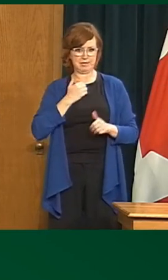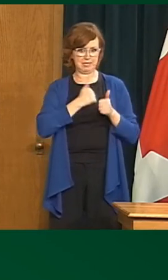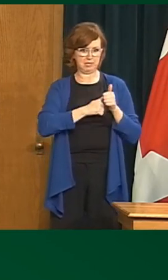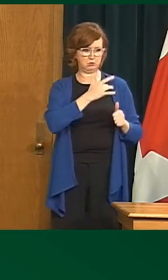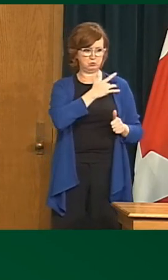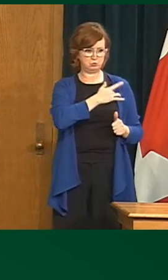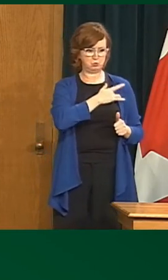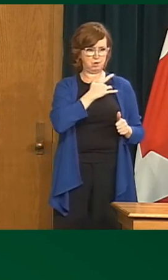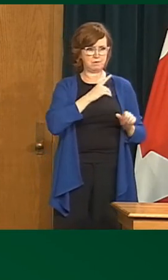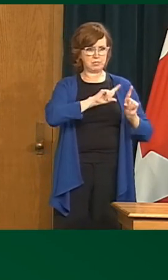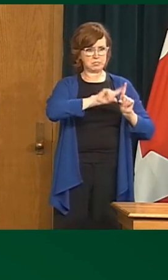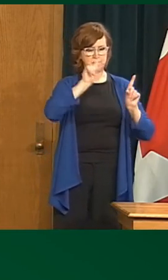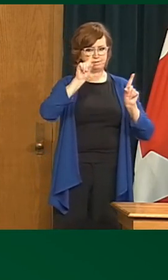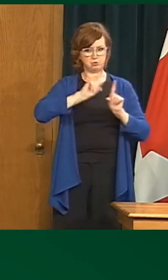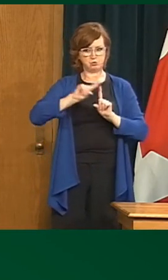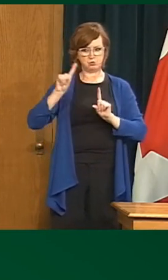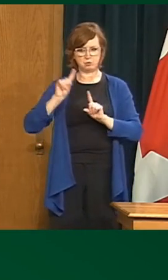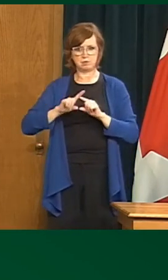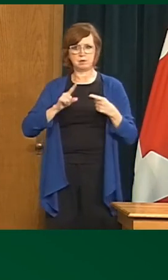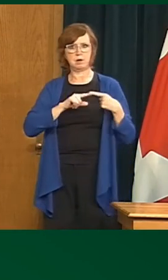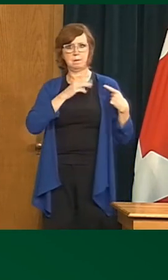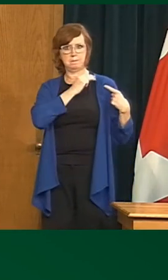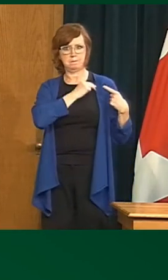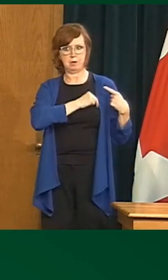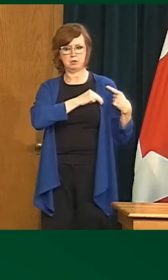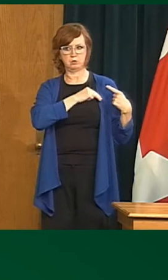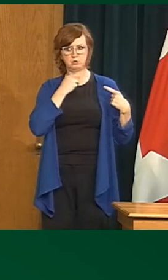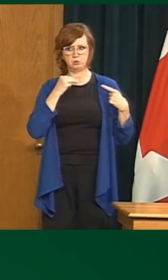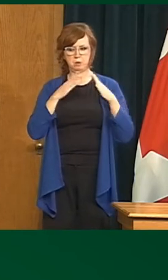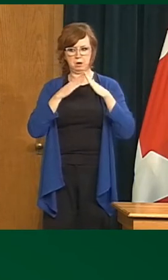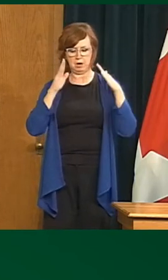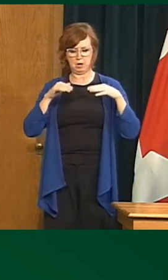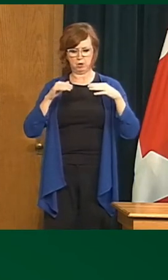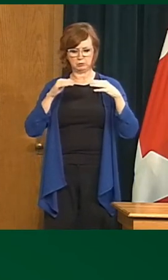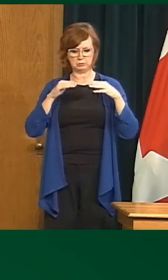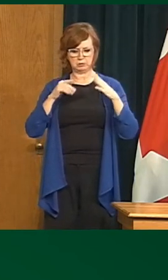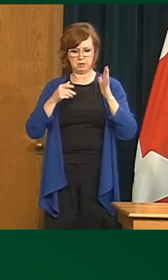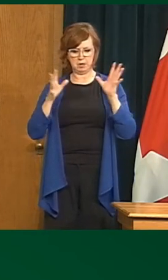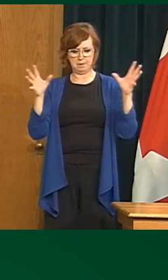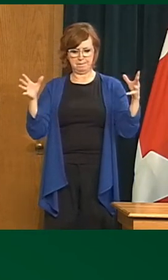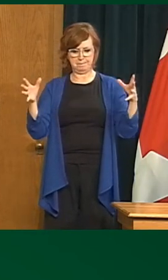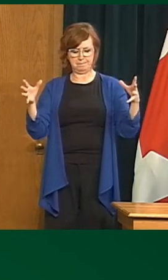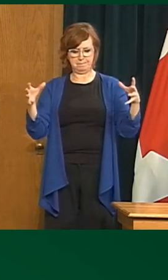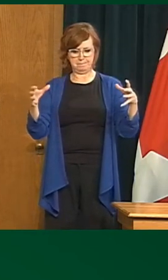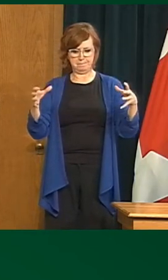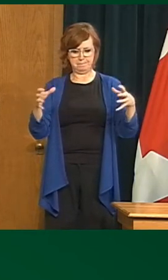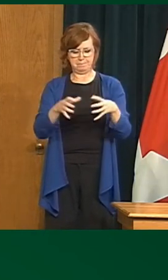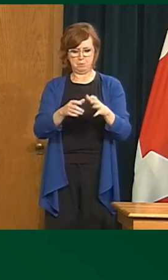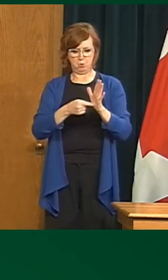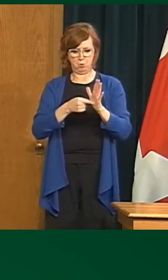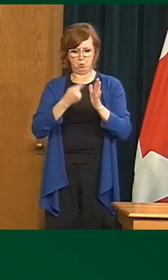nation. I believe when Manitoba might be sitting one day a week with